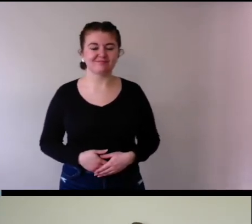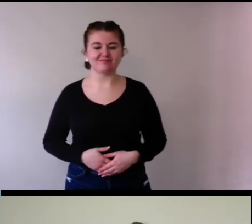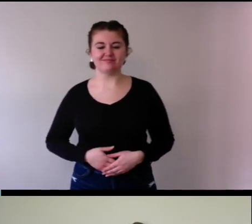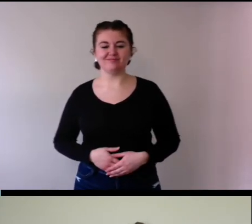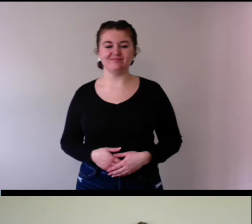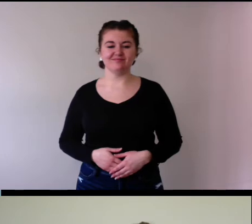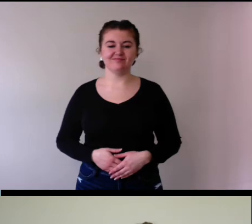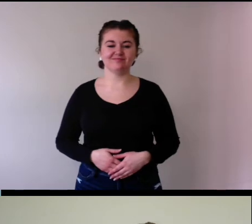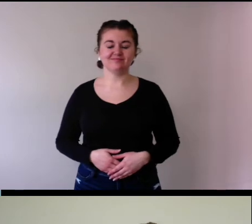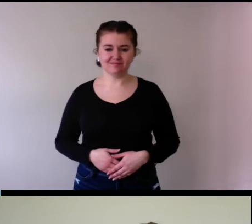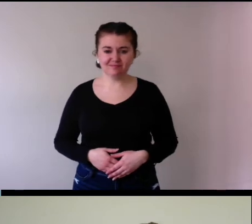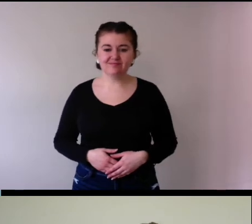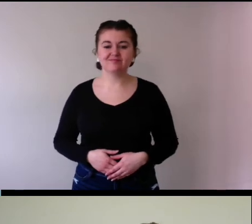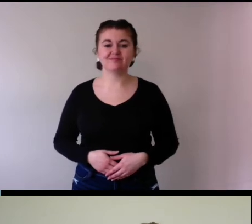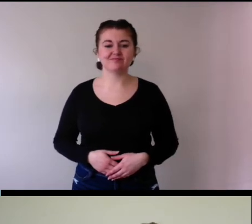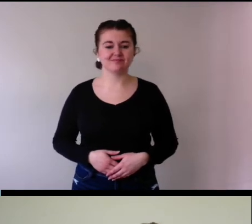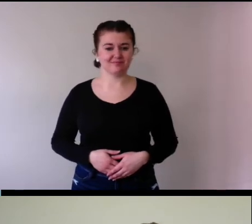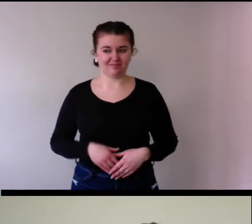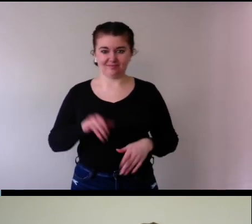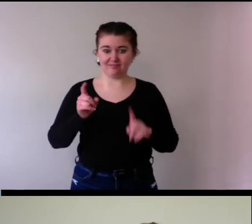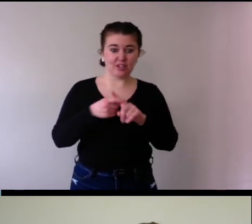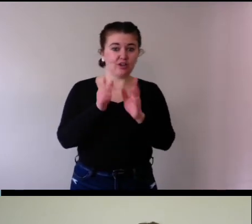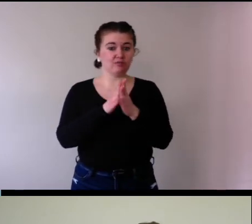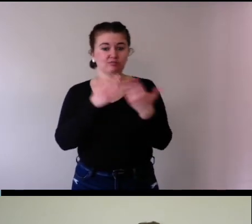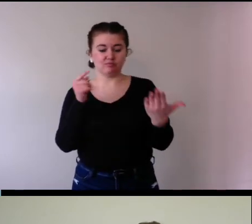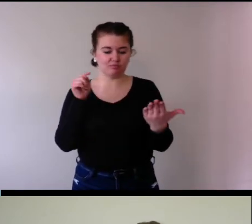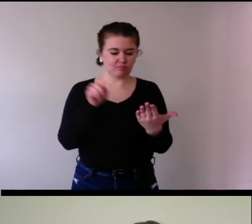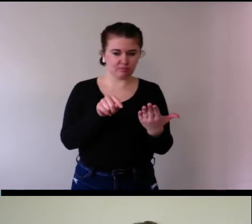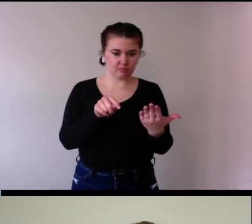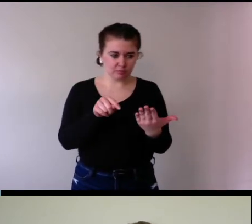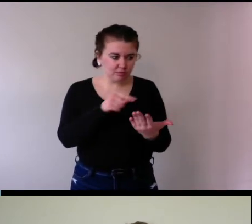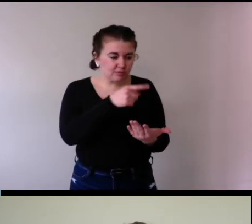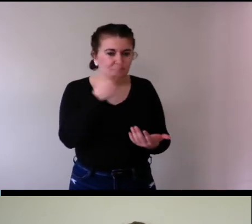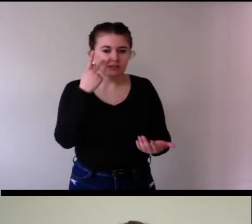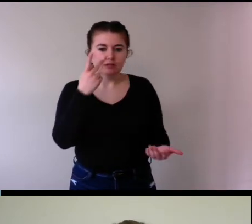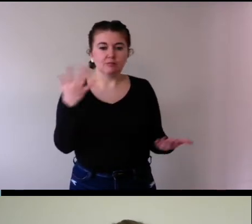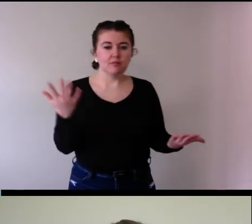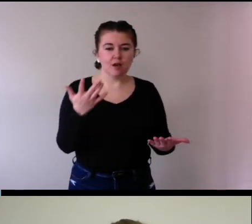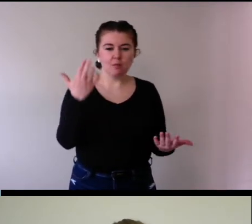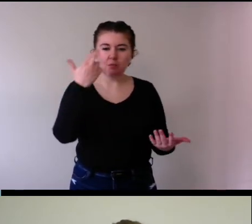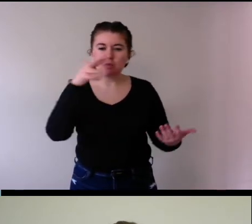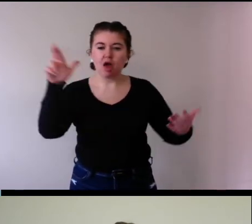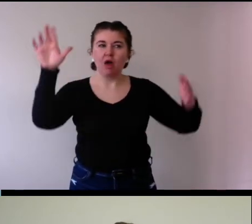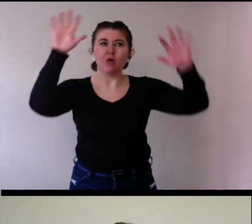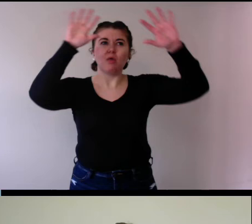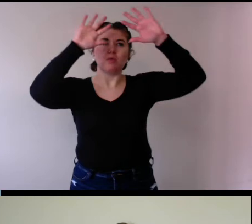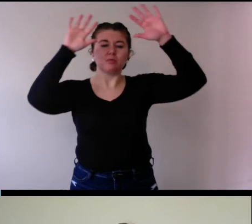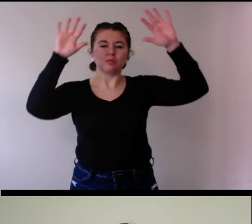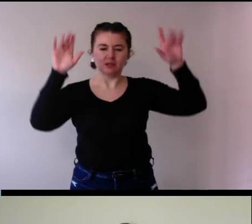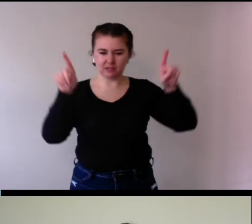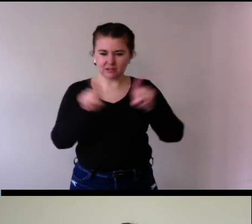And here on the first page is a gray sky, just like we saw in that last book.